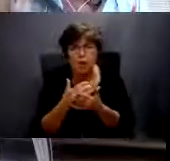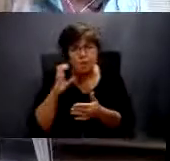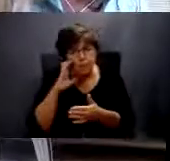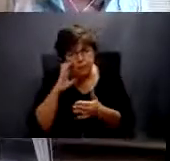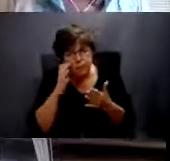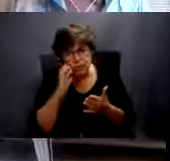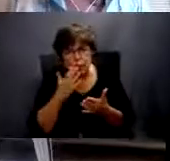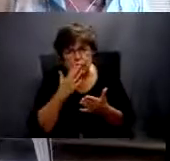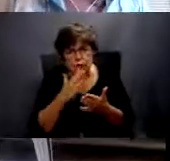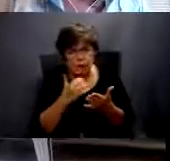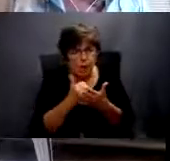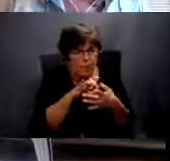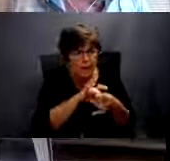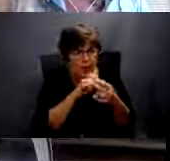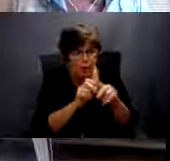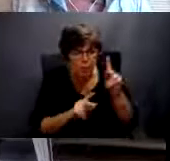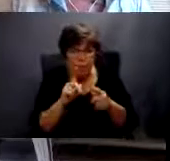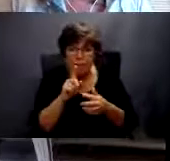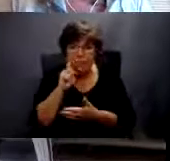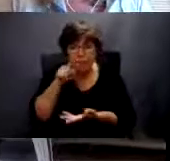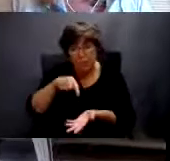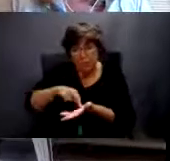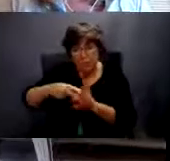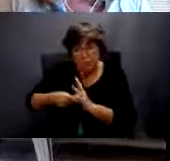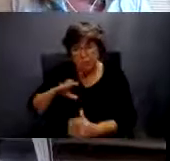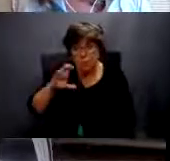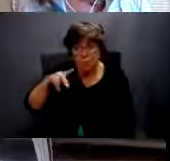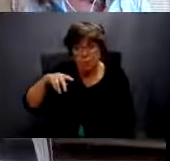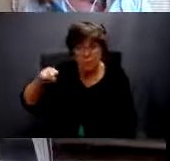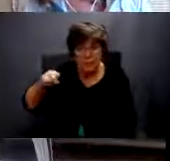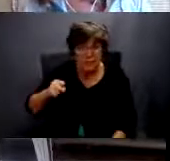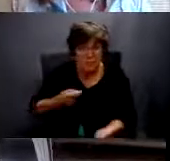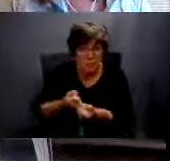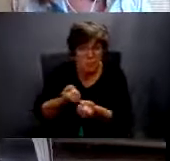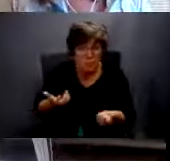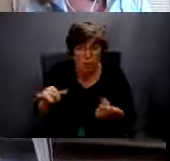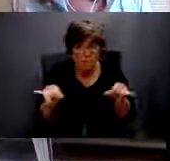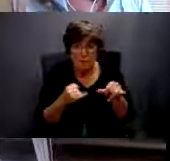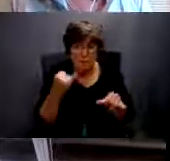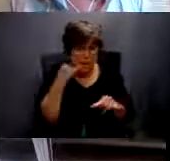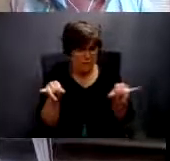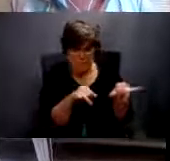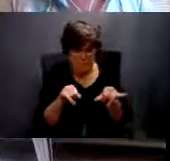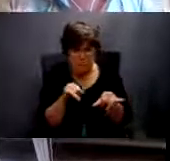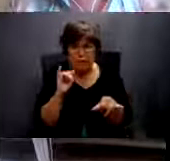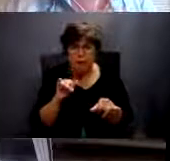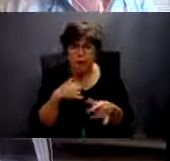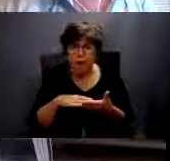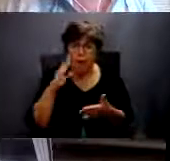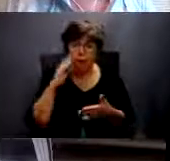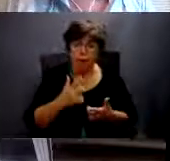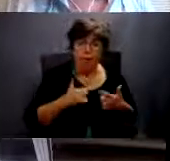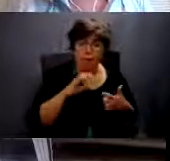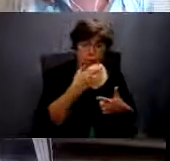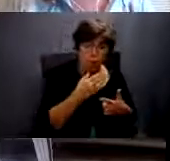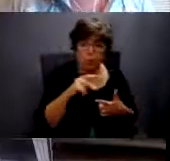good connector, which is what peer support is all about. I very much recognize that life coaching and